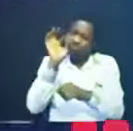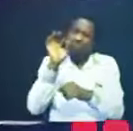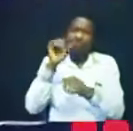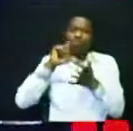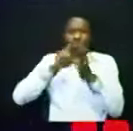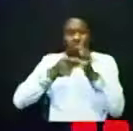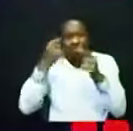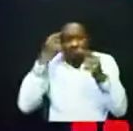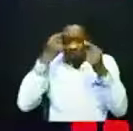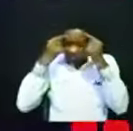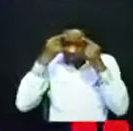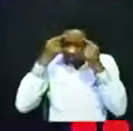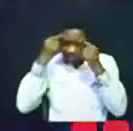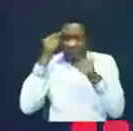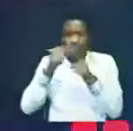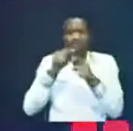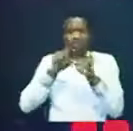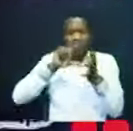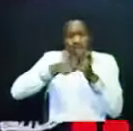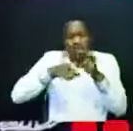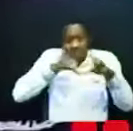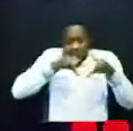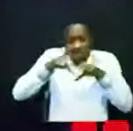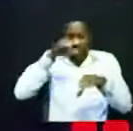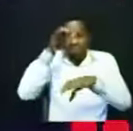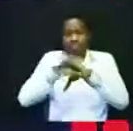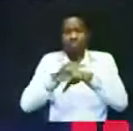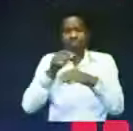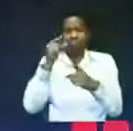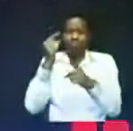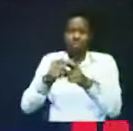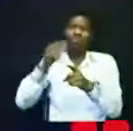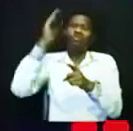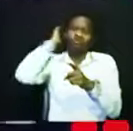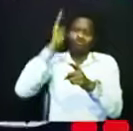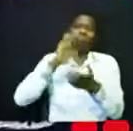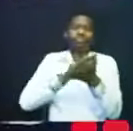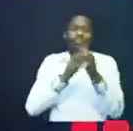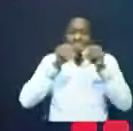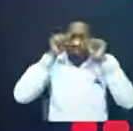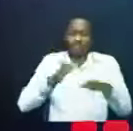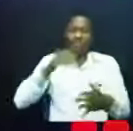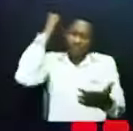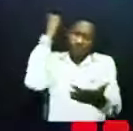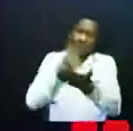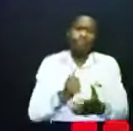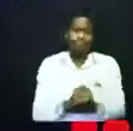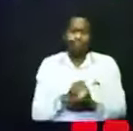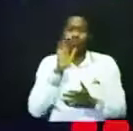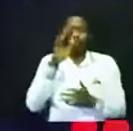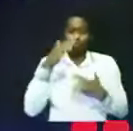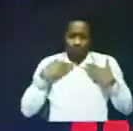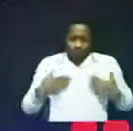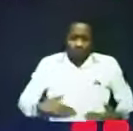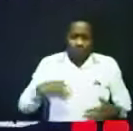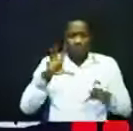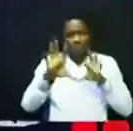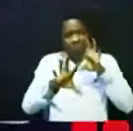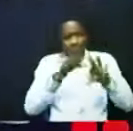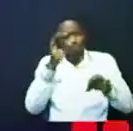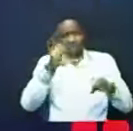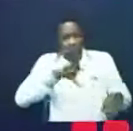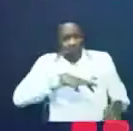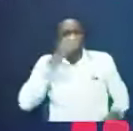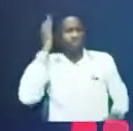word, and you act upon the word, you will be blessed. Body, soul, spirit,